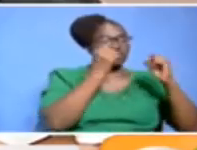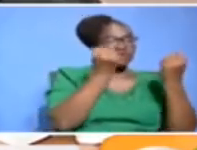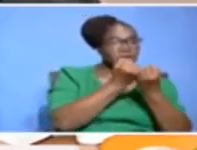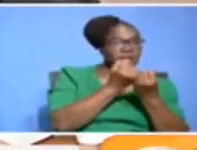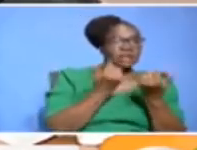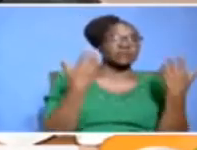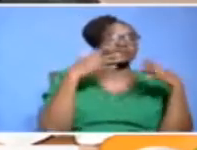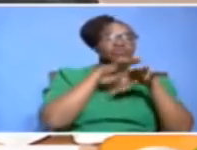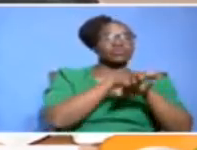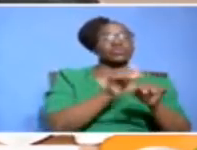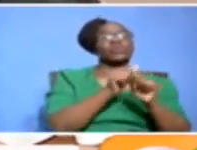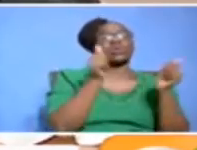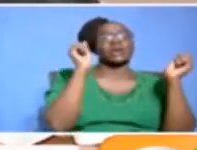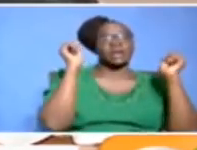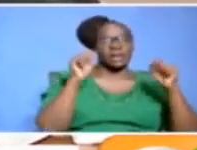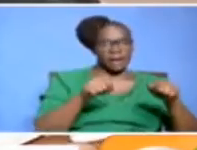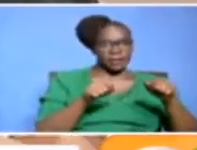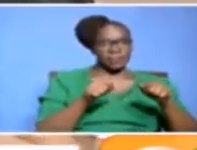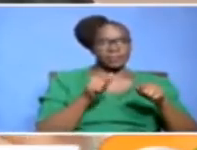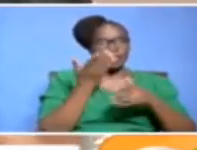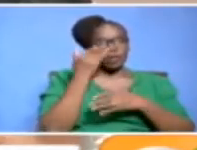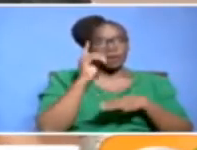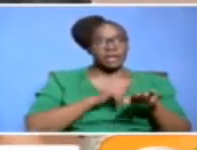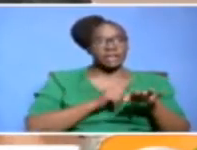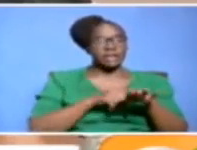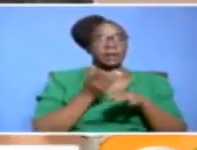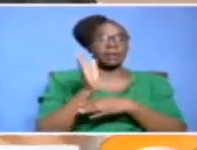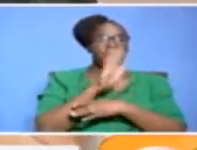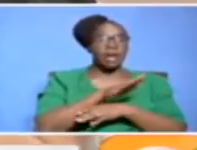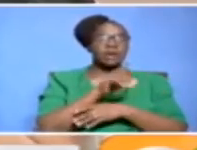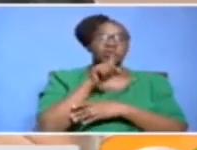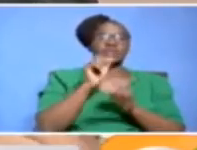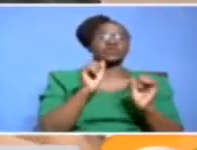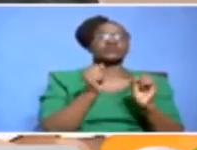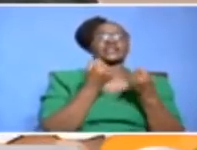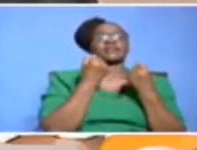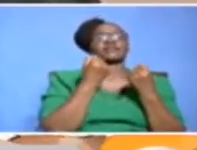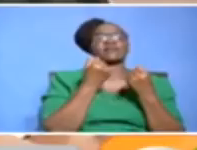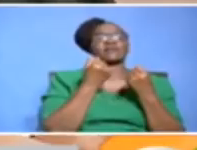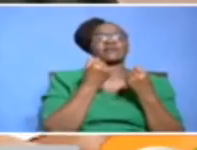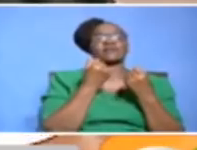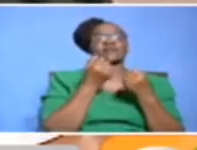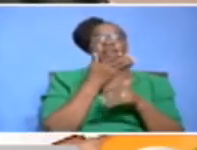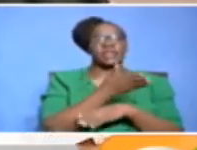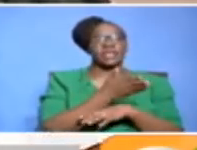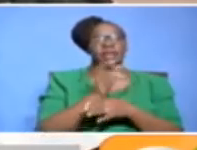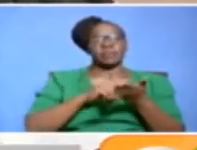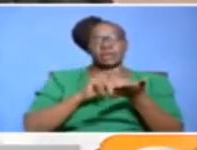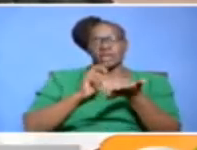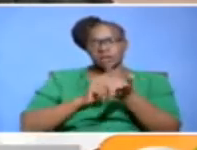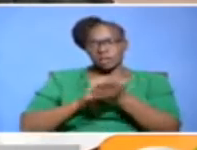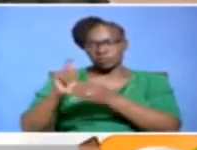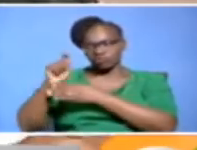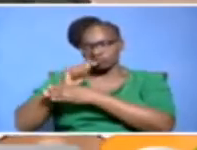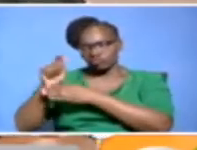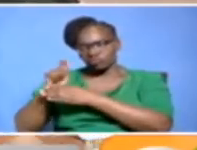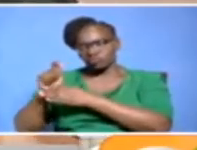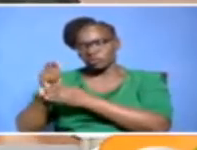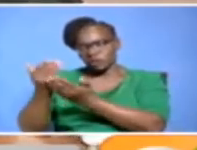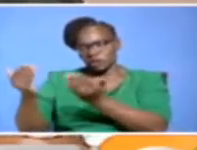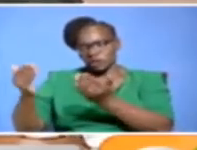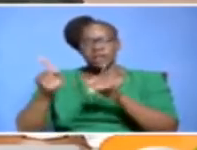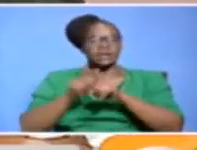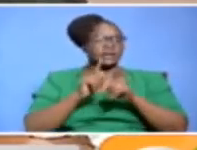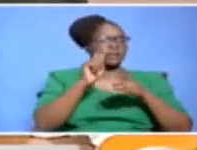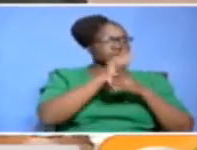the system, into the justice system, then his safety net has some holes in it. So as we rehabilitate this child, are we rehabilitating